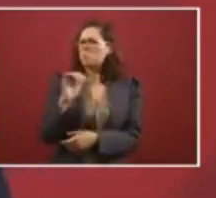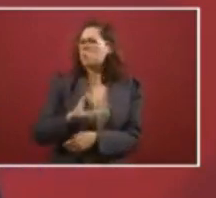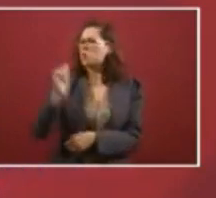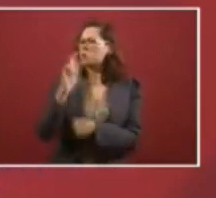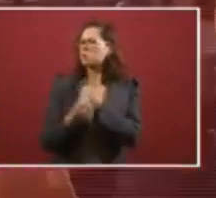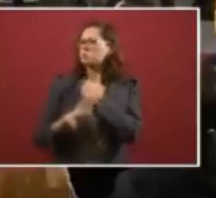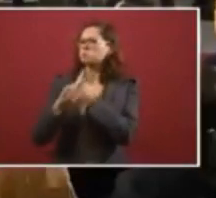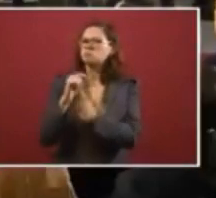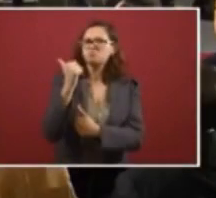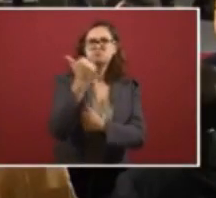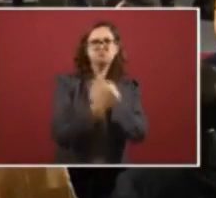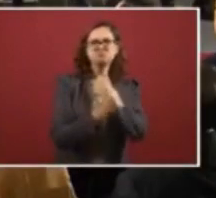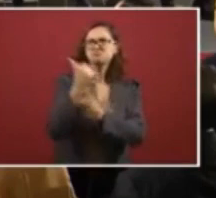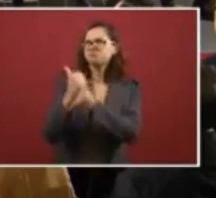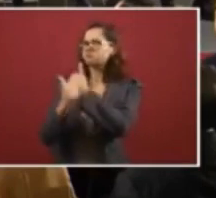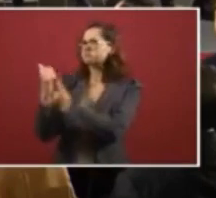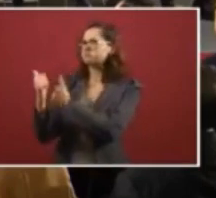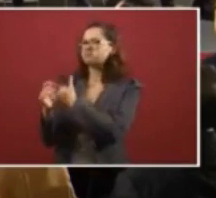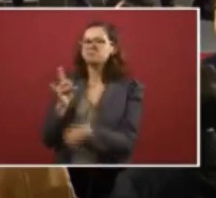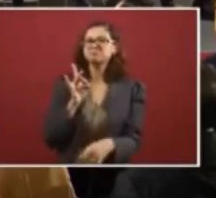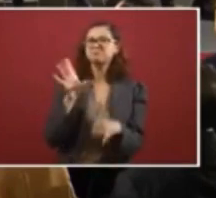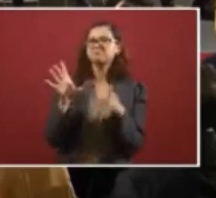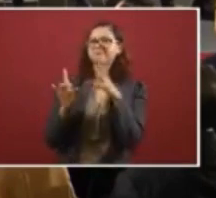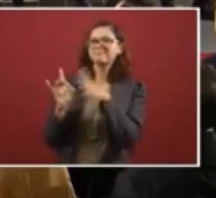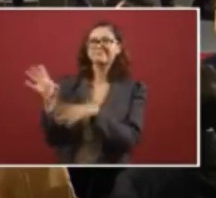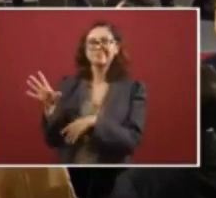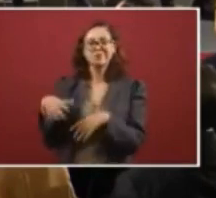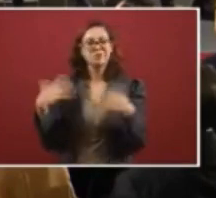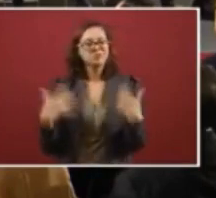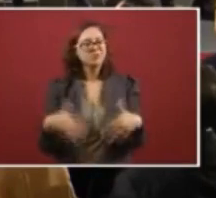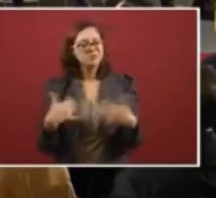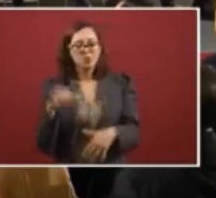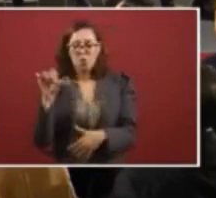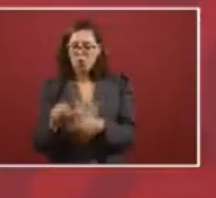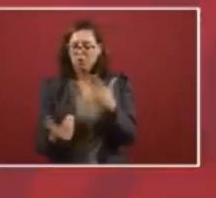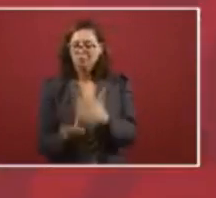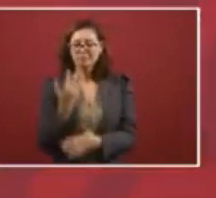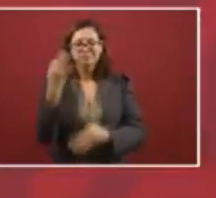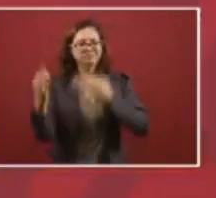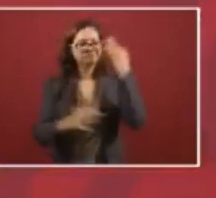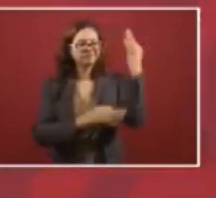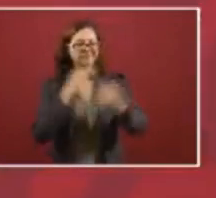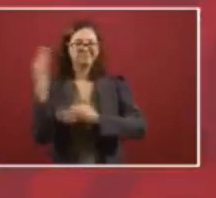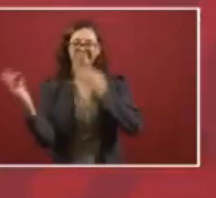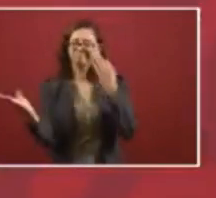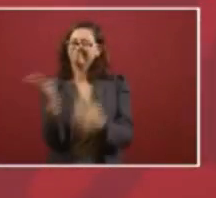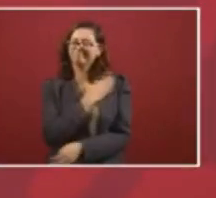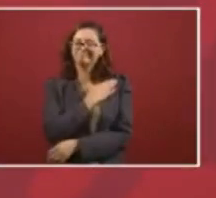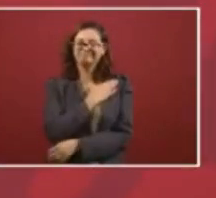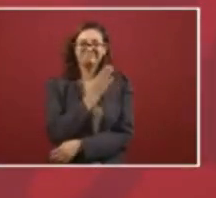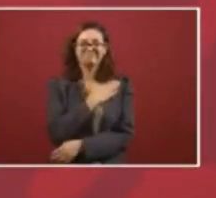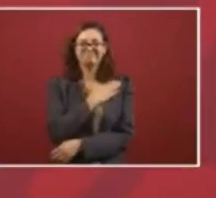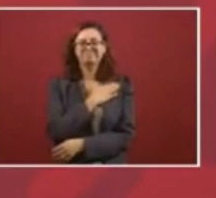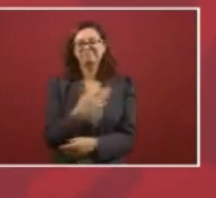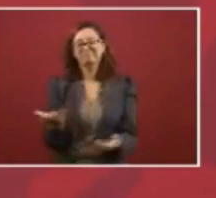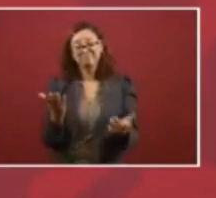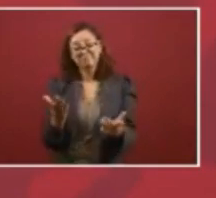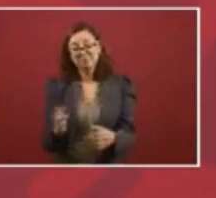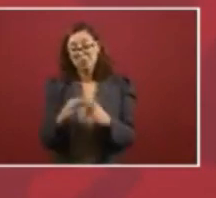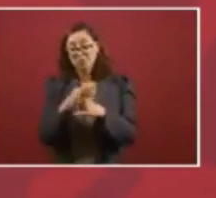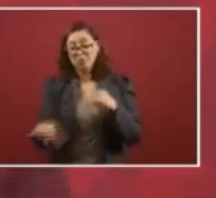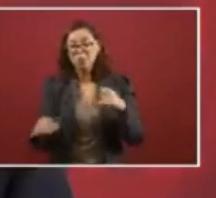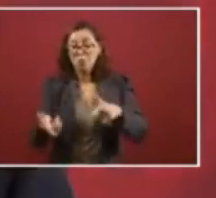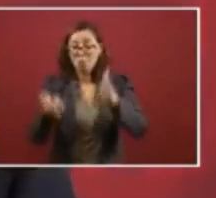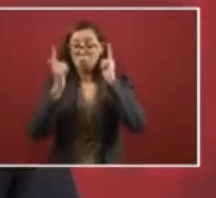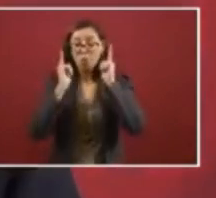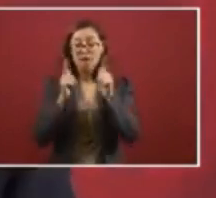and to compete with any country in the world. I believe this is magnificent news today, and I end this saying